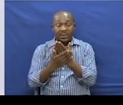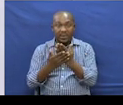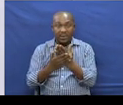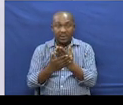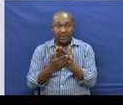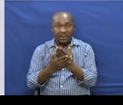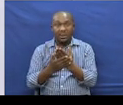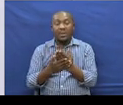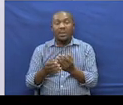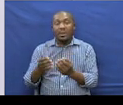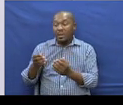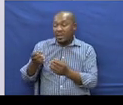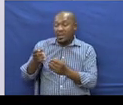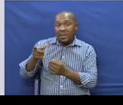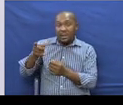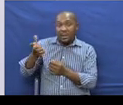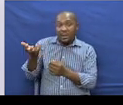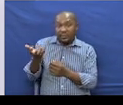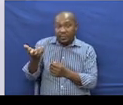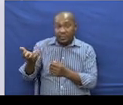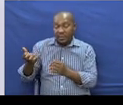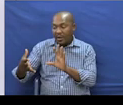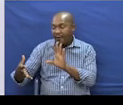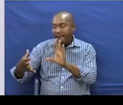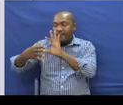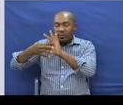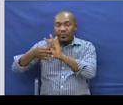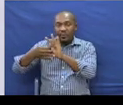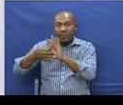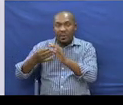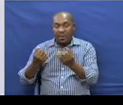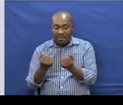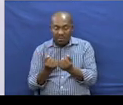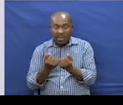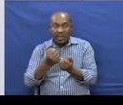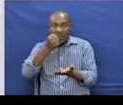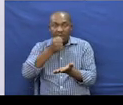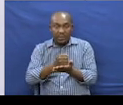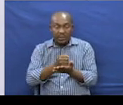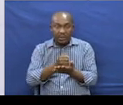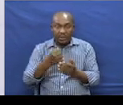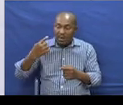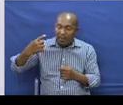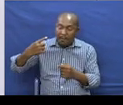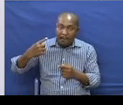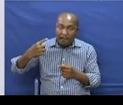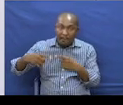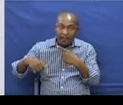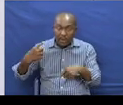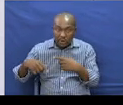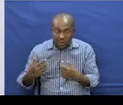a full involvement in discussing and making decisions of which political or social